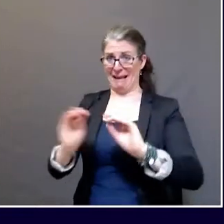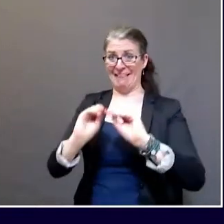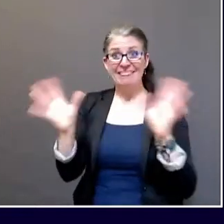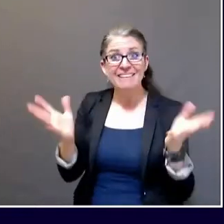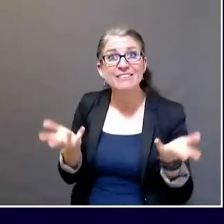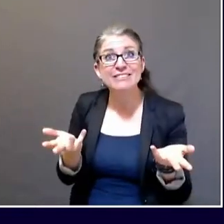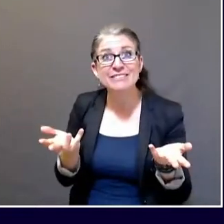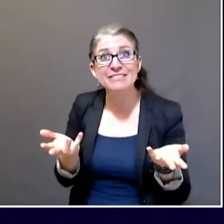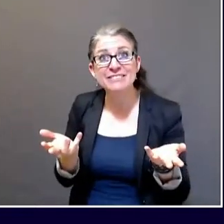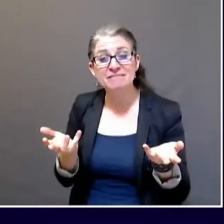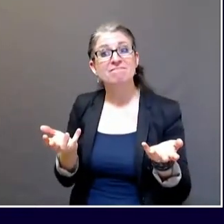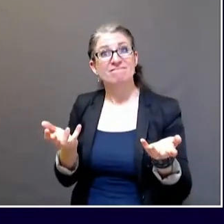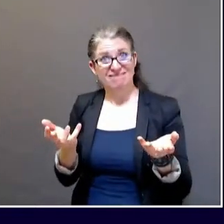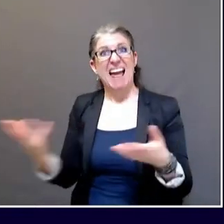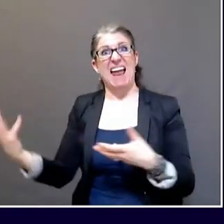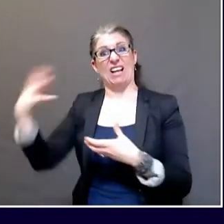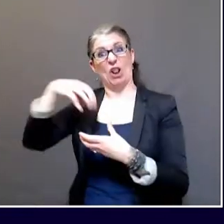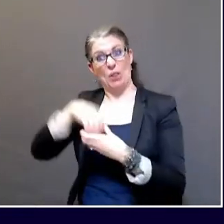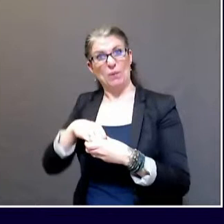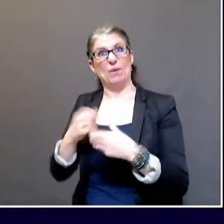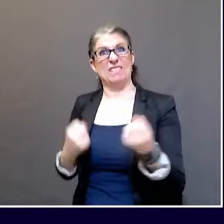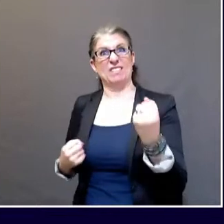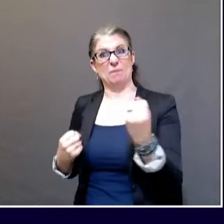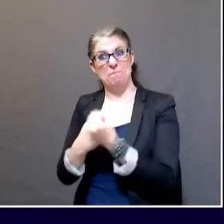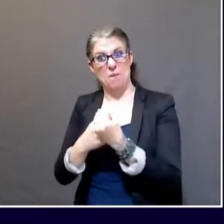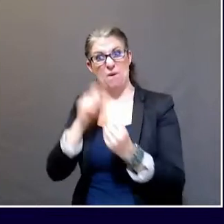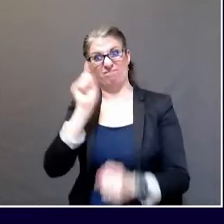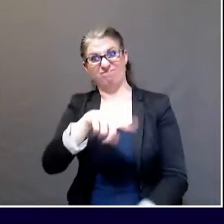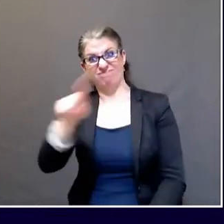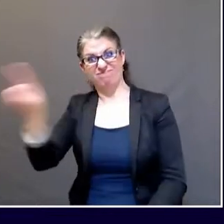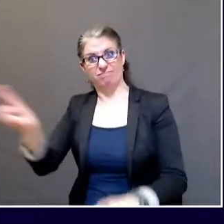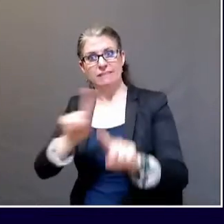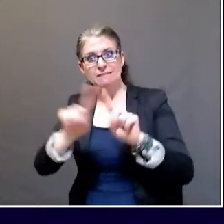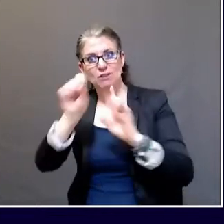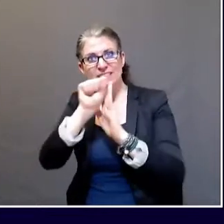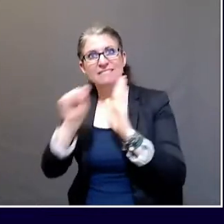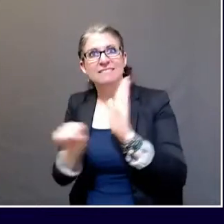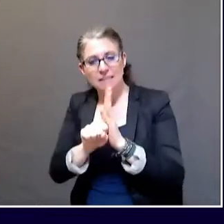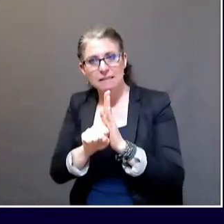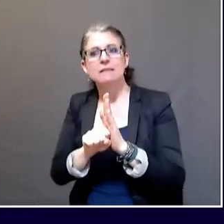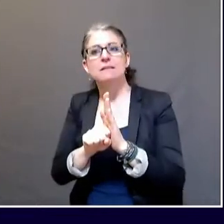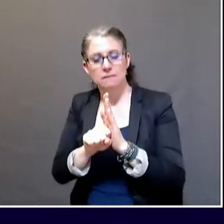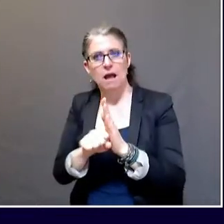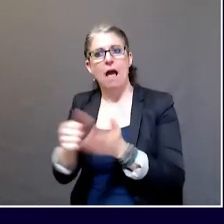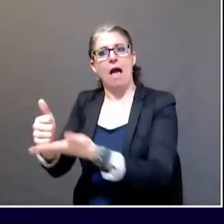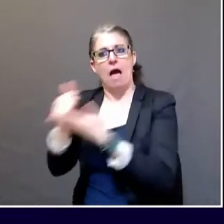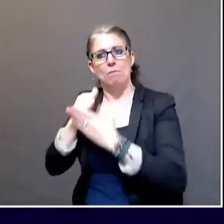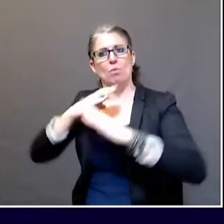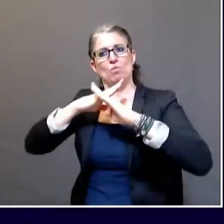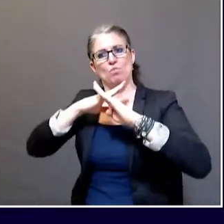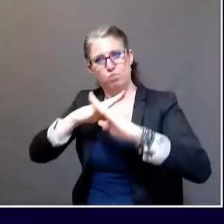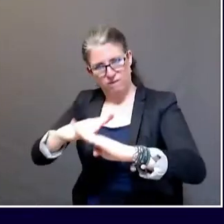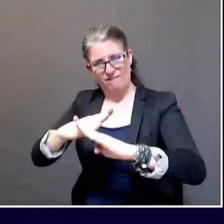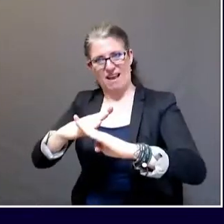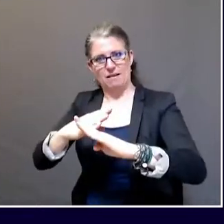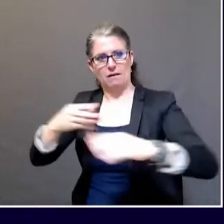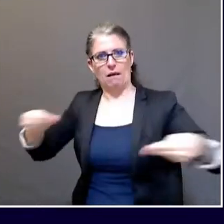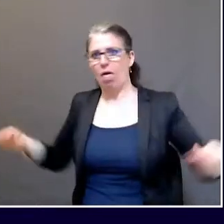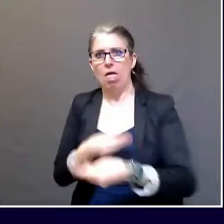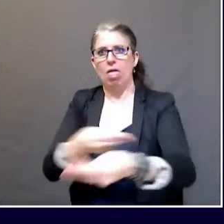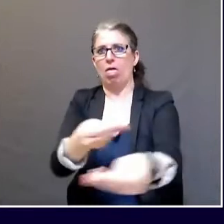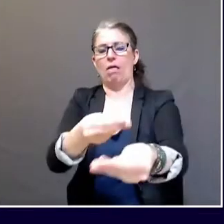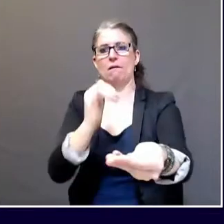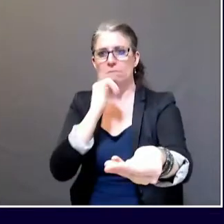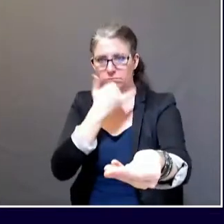a recognition that the fight to prevent COVID-19 from spreading continues as we are turning this corner and